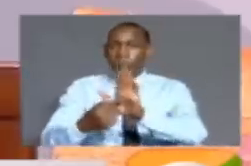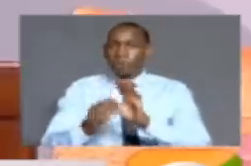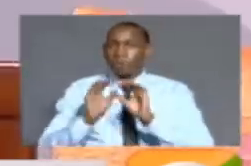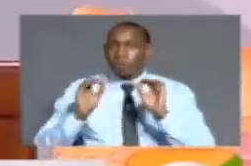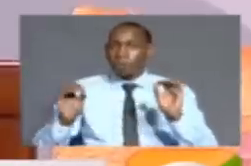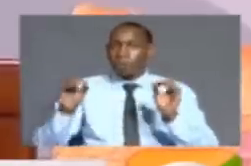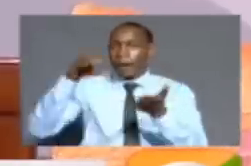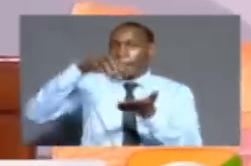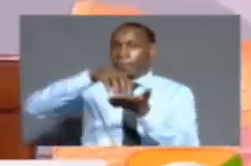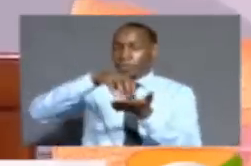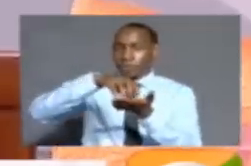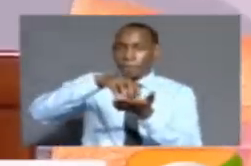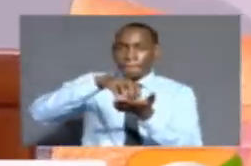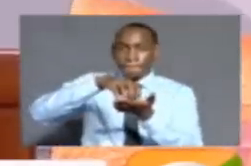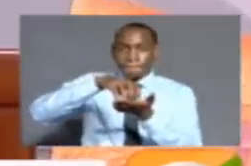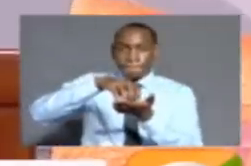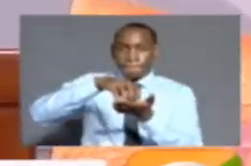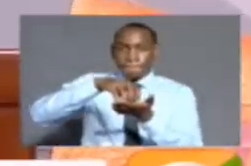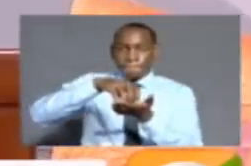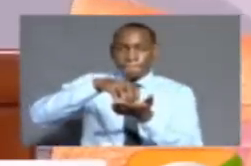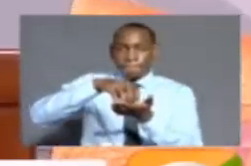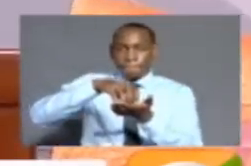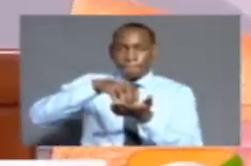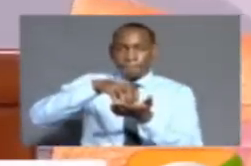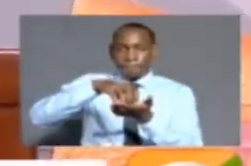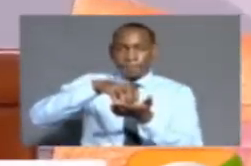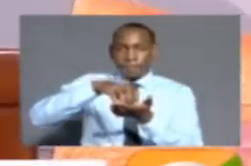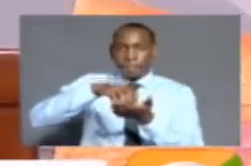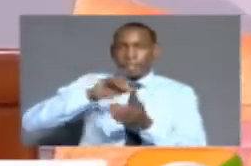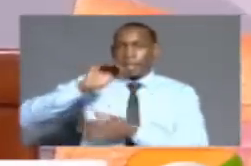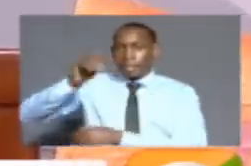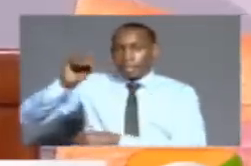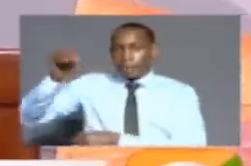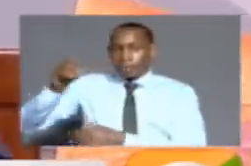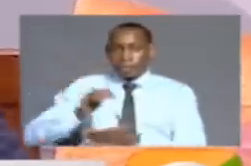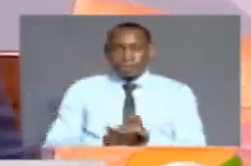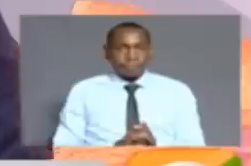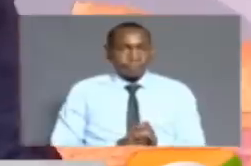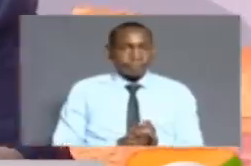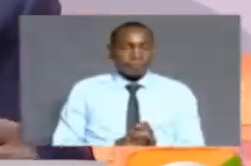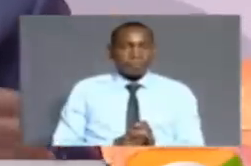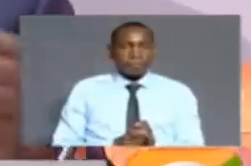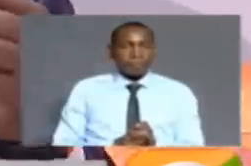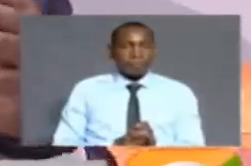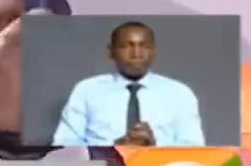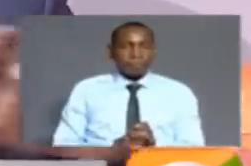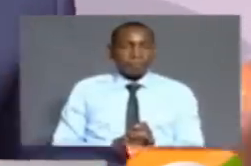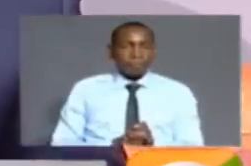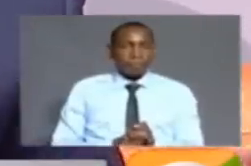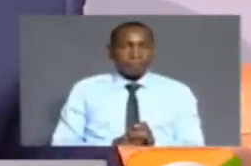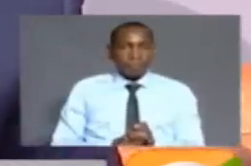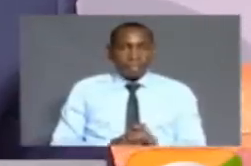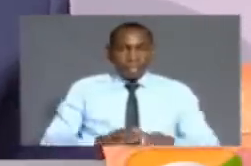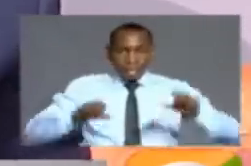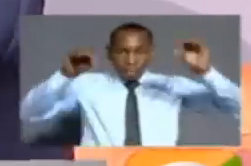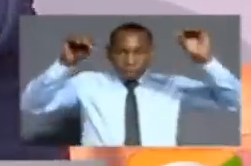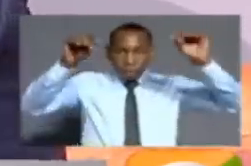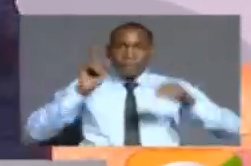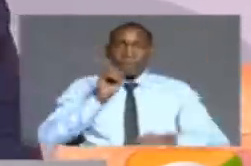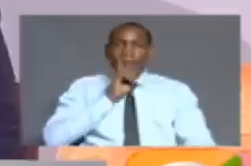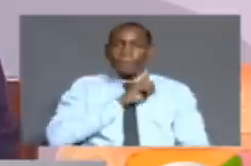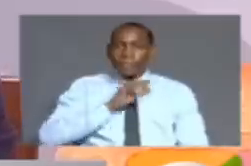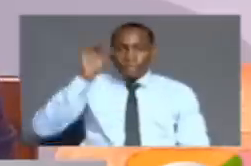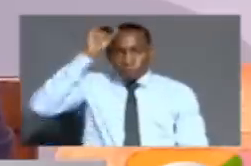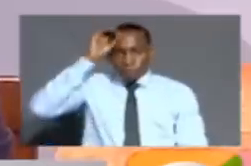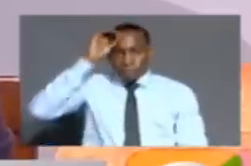the position or the health of your county. Now, when you, the qualified opinion, they say,